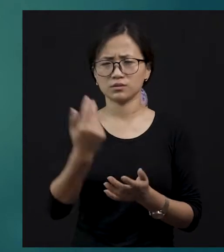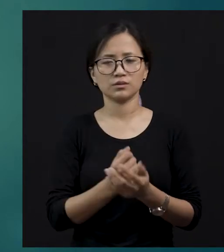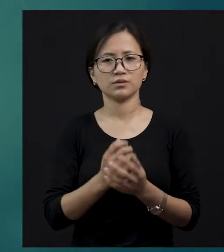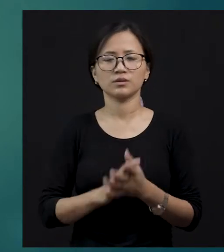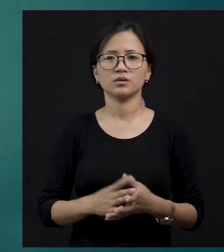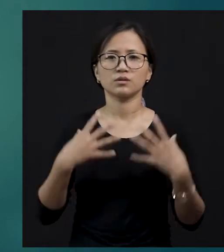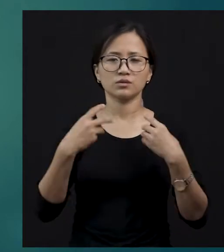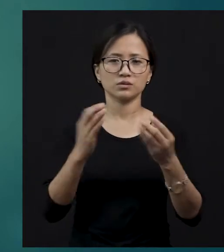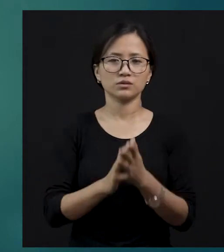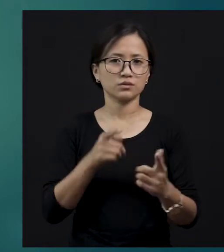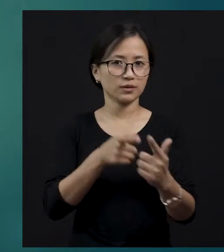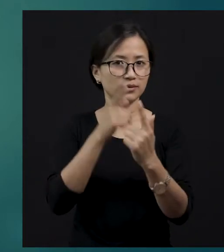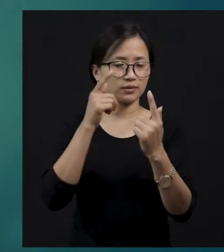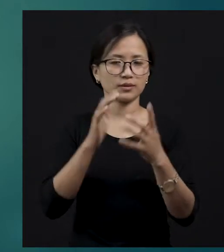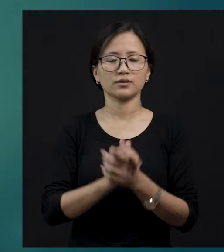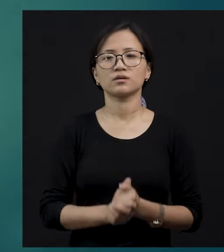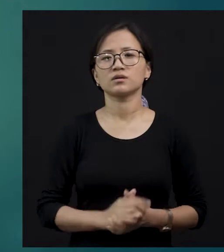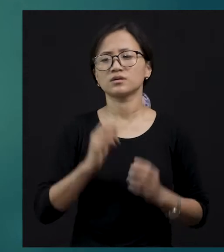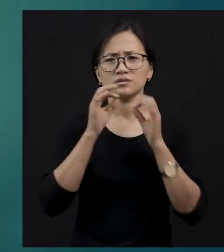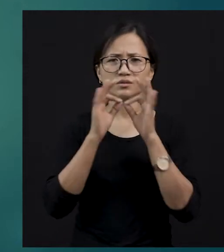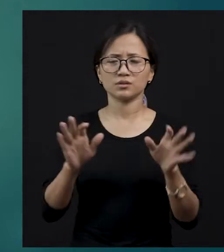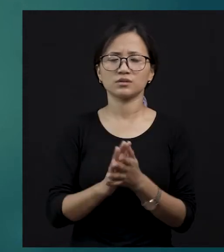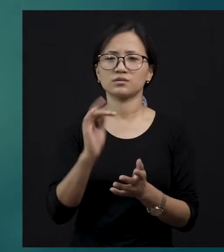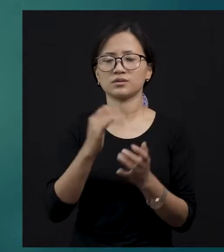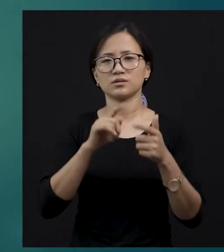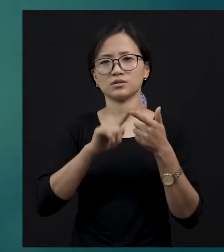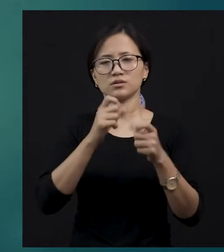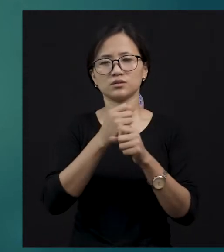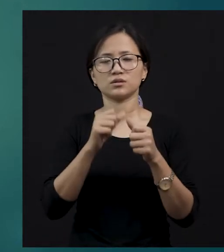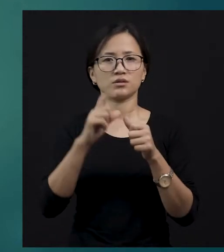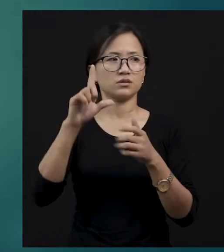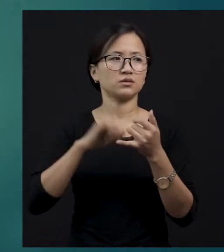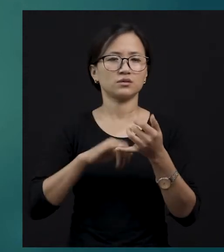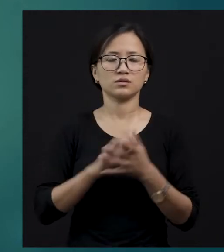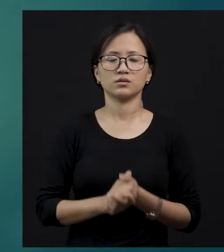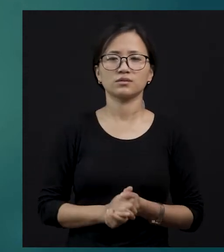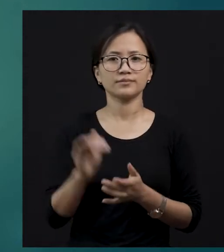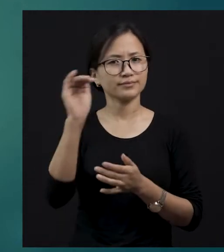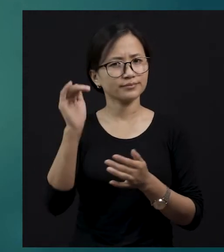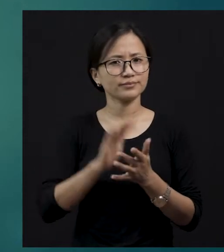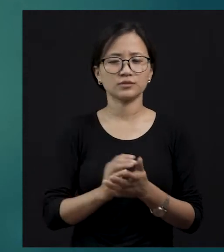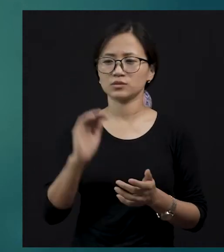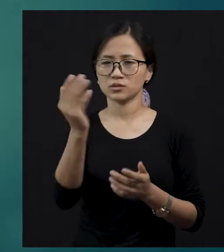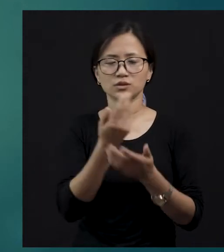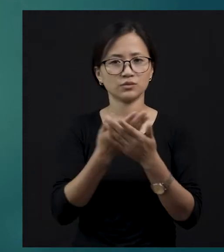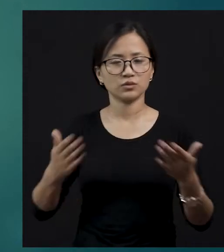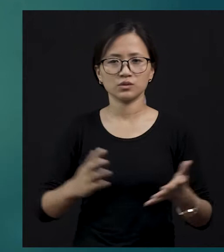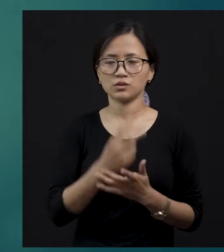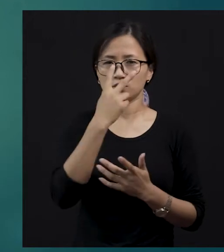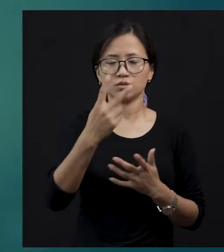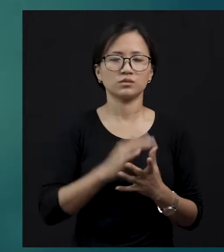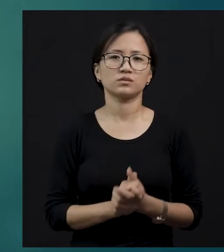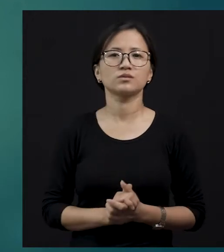wanting to attack them. So they are always on the lookout, especially like the eagles, like the snakes. Those are some things that they look out